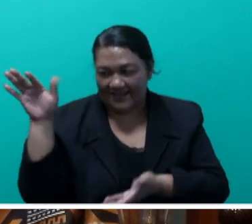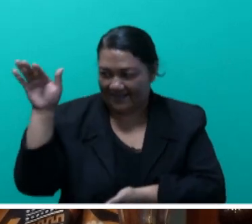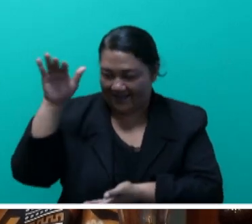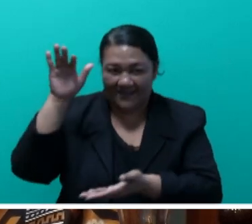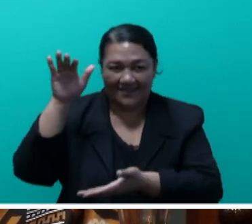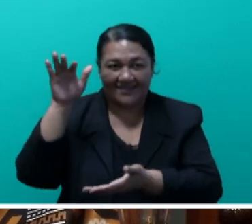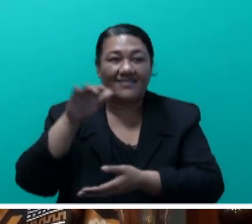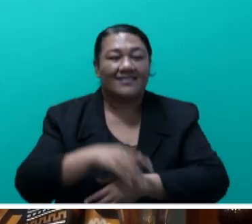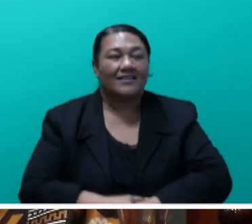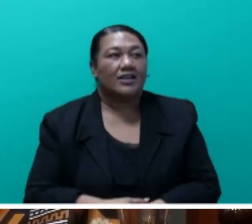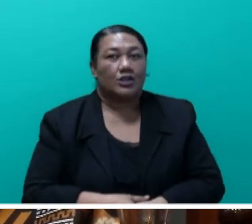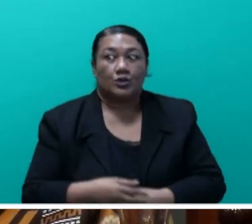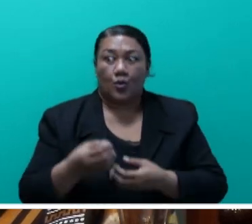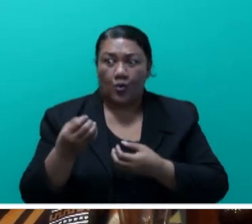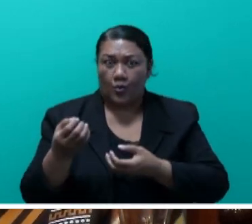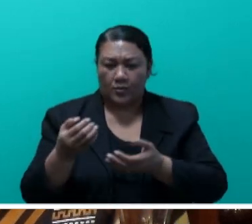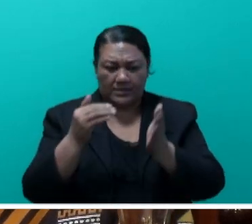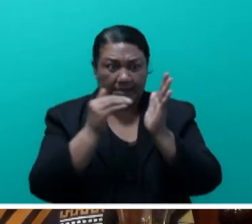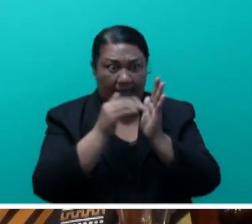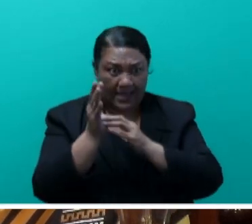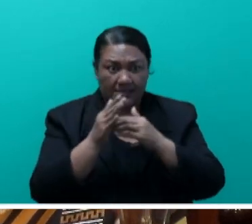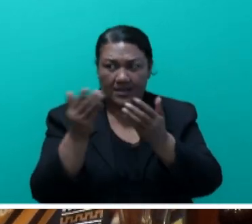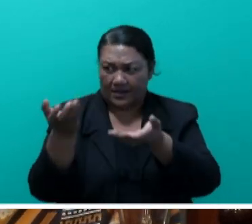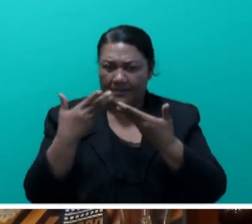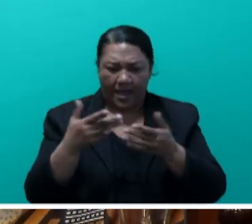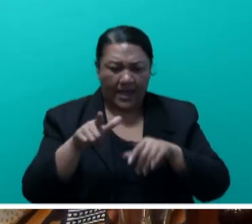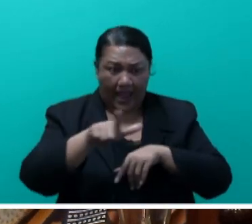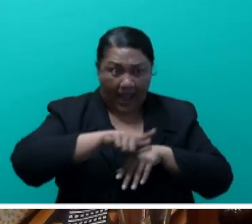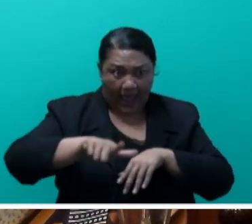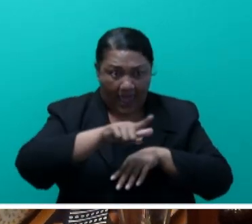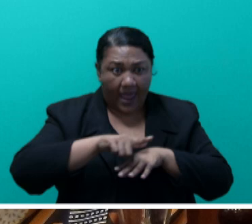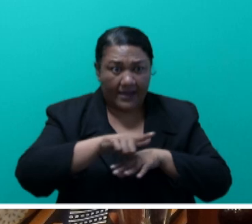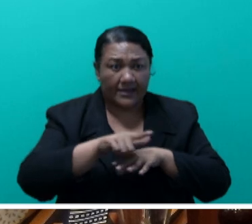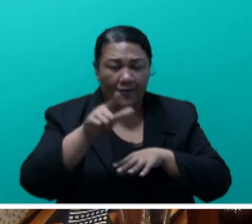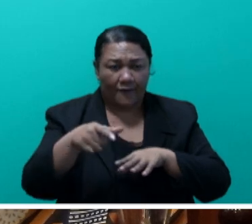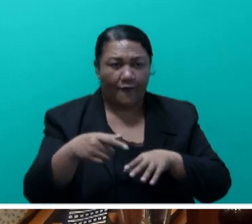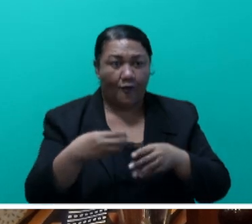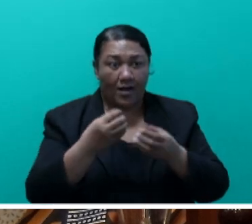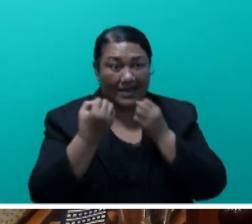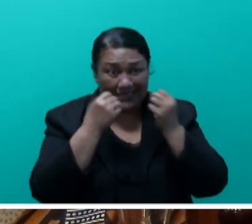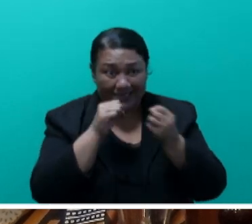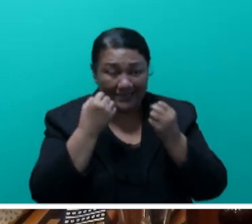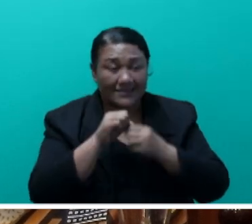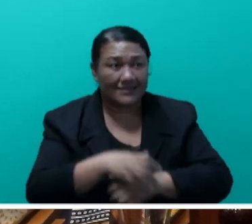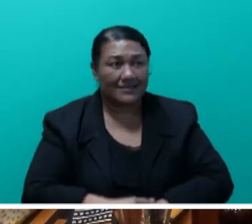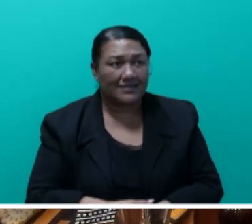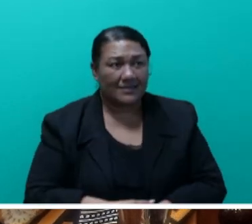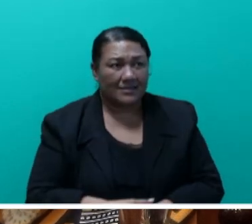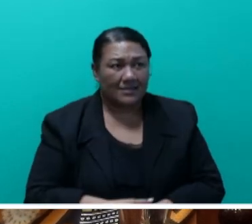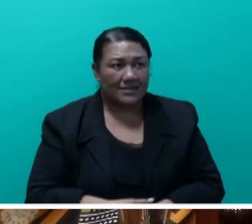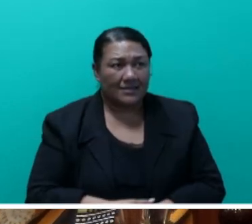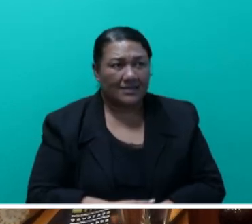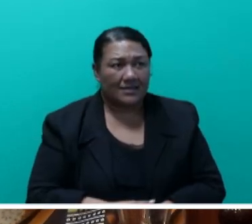the size of the amount of land that is available for cane farming, if we increase the yield, we can